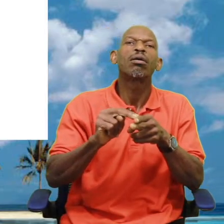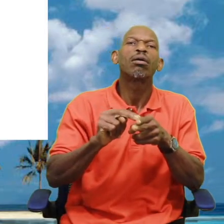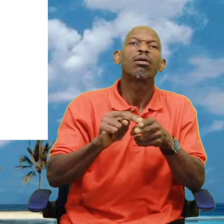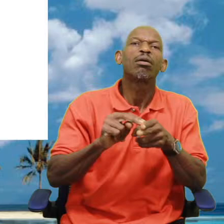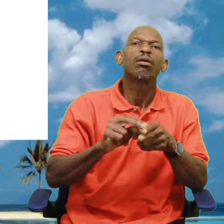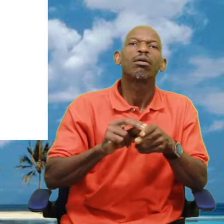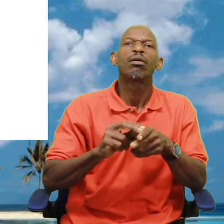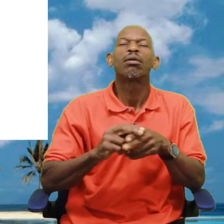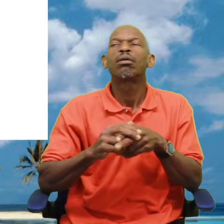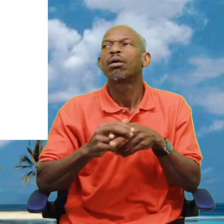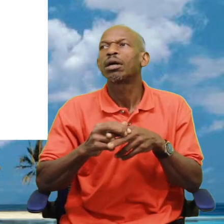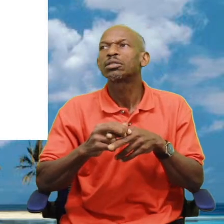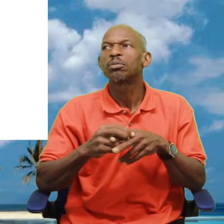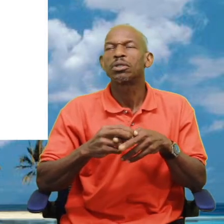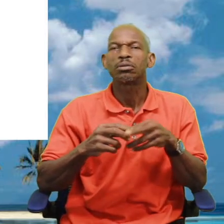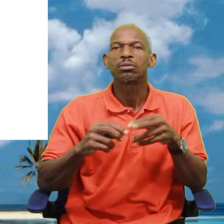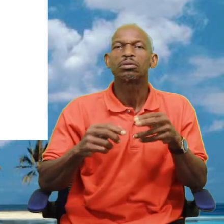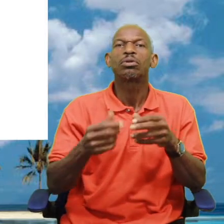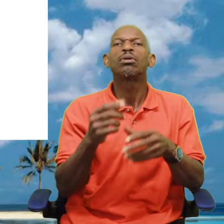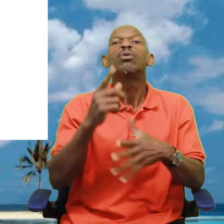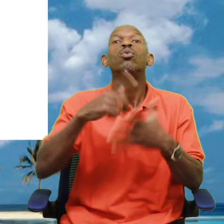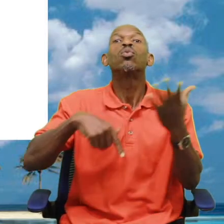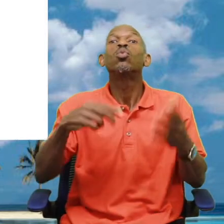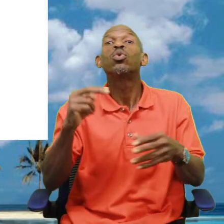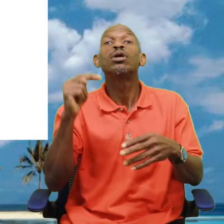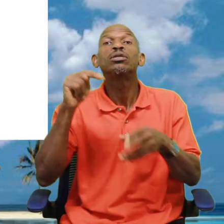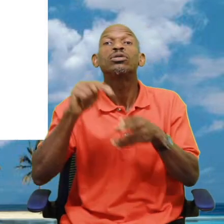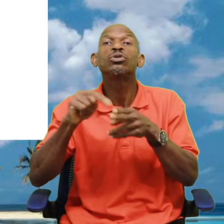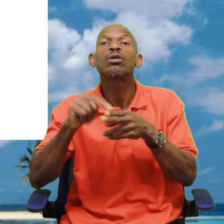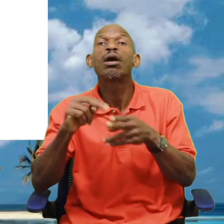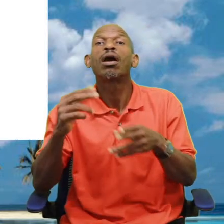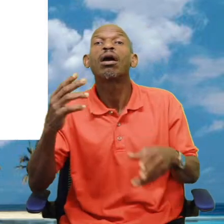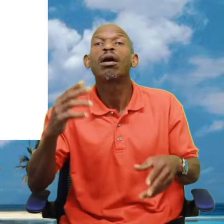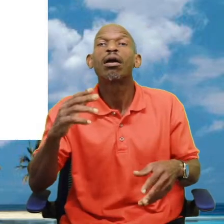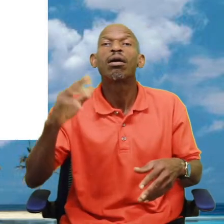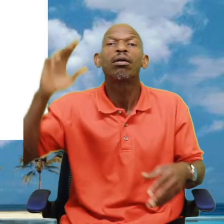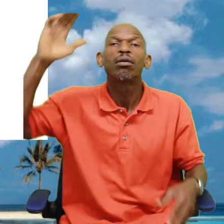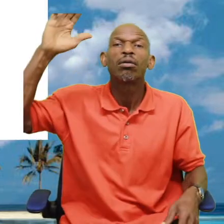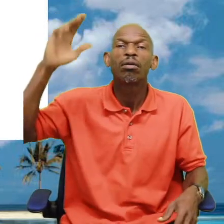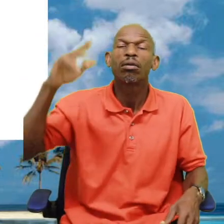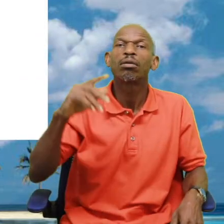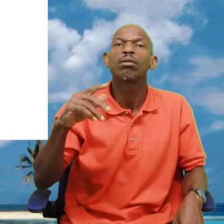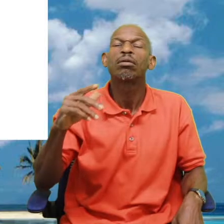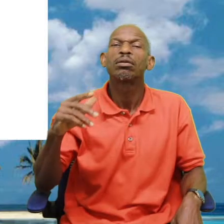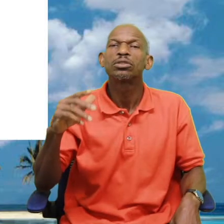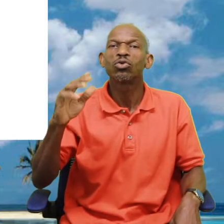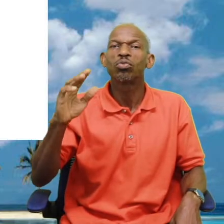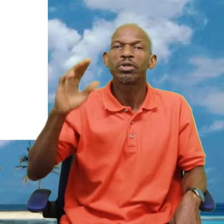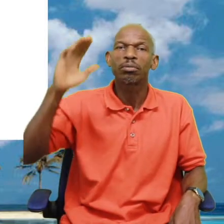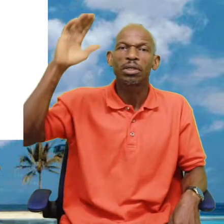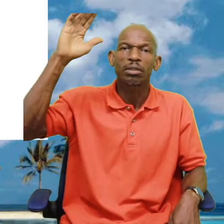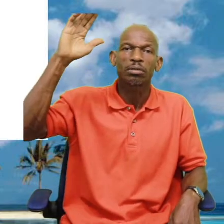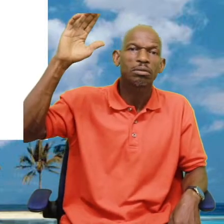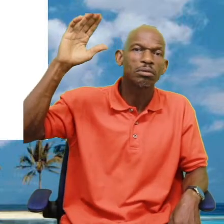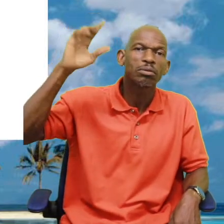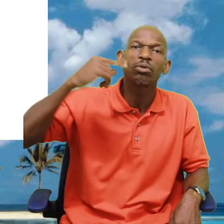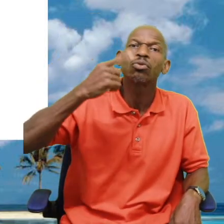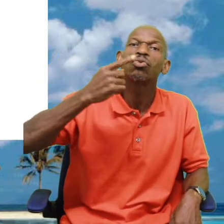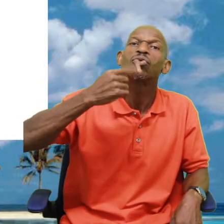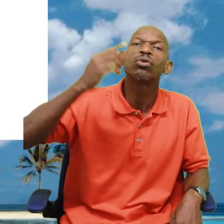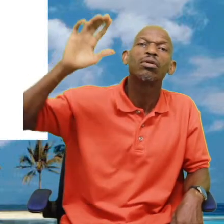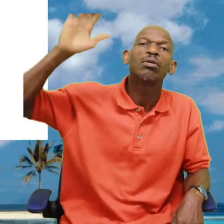what is my noun? What is my noun? How am I going to start this sentence?